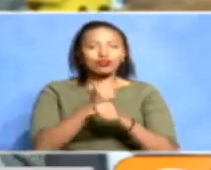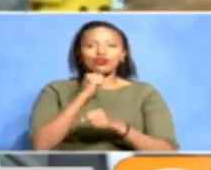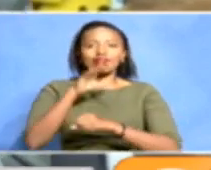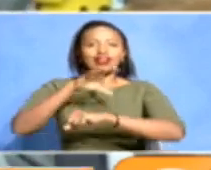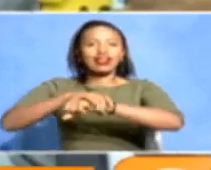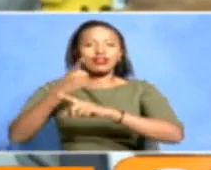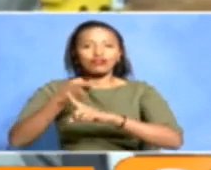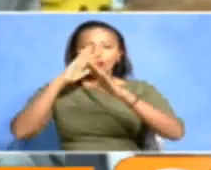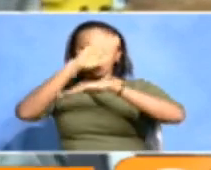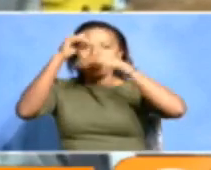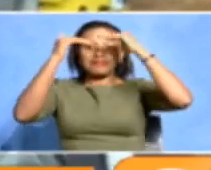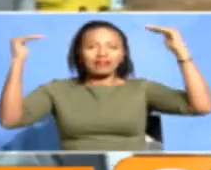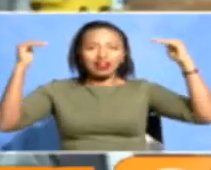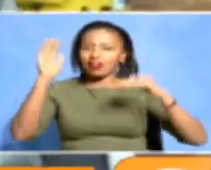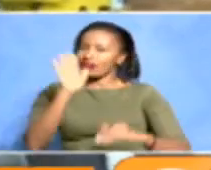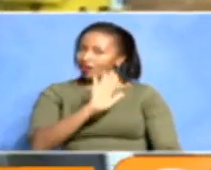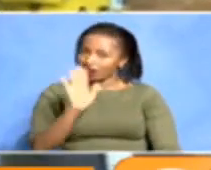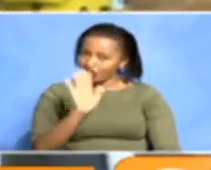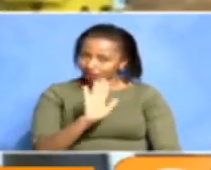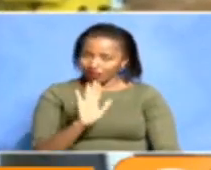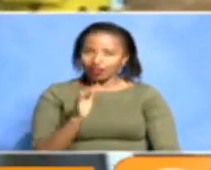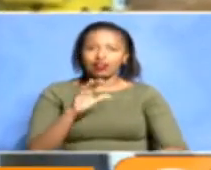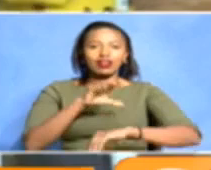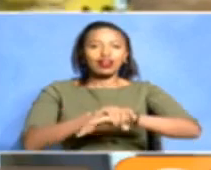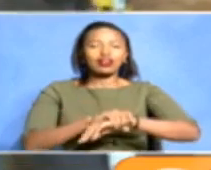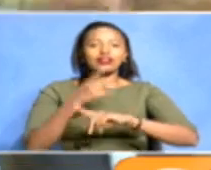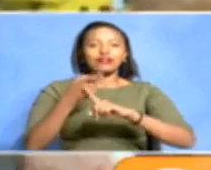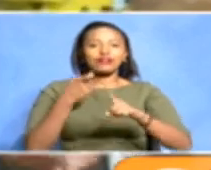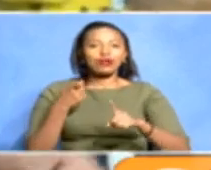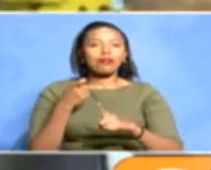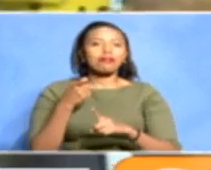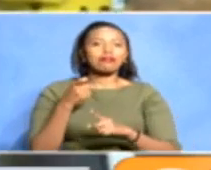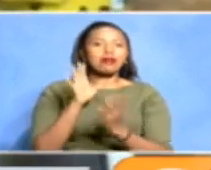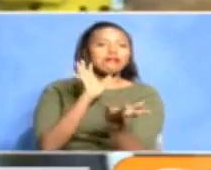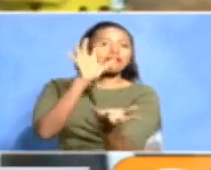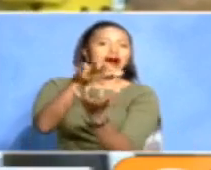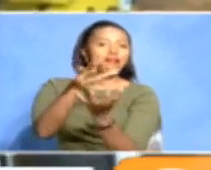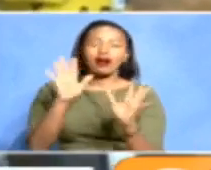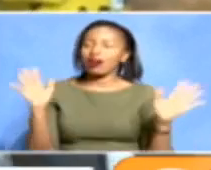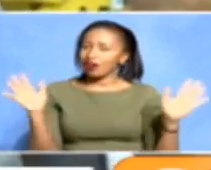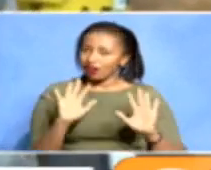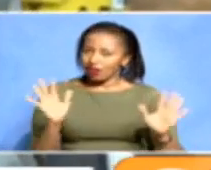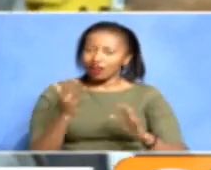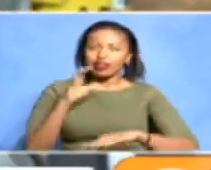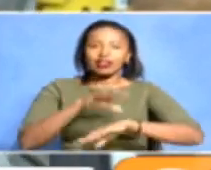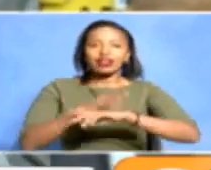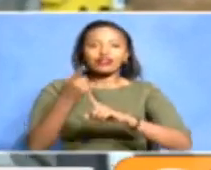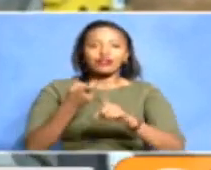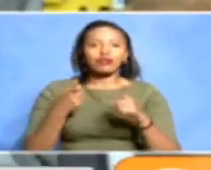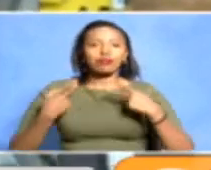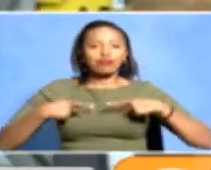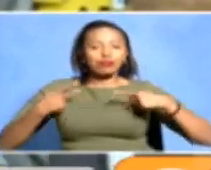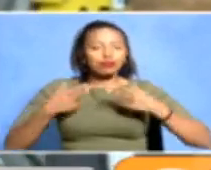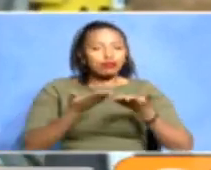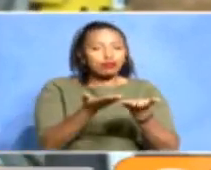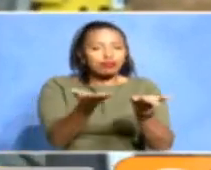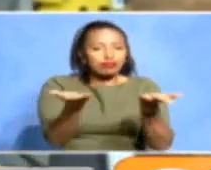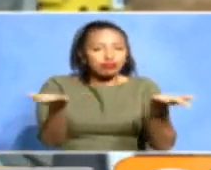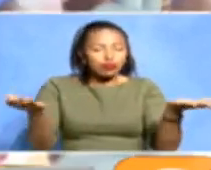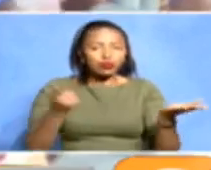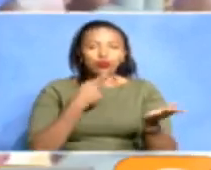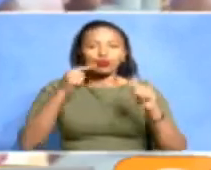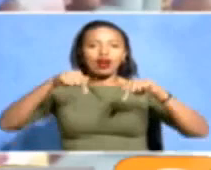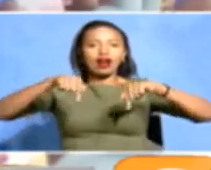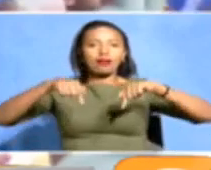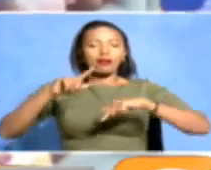kutoka binguni. Hawazipokei kutoka kwa mamba. Wanazipokea kutoka kwa watu ambao wako hapa